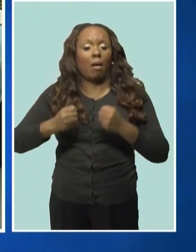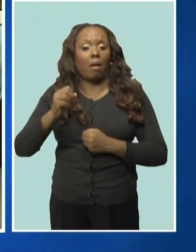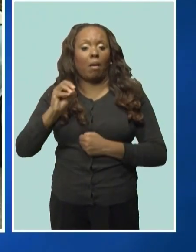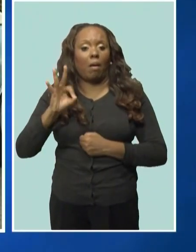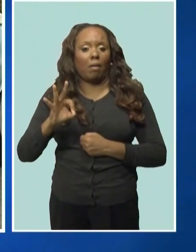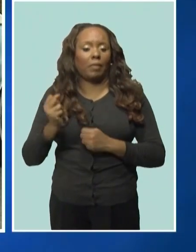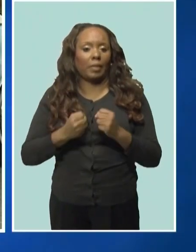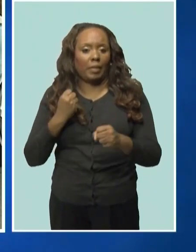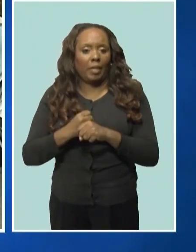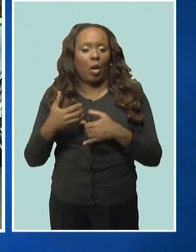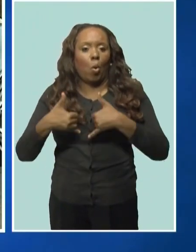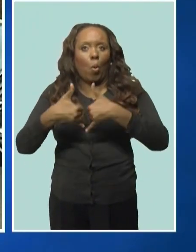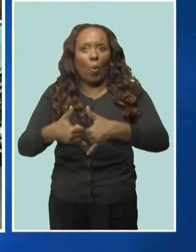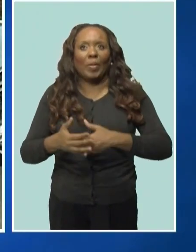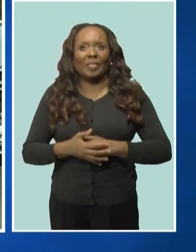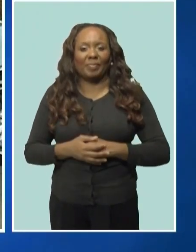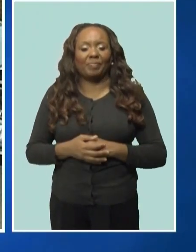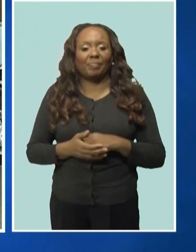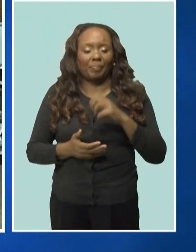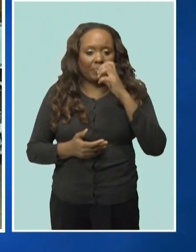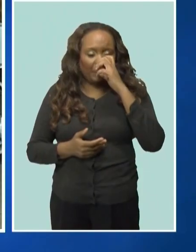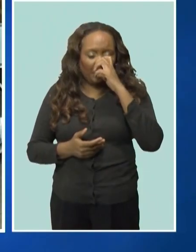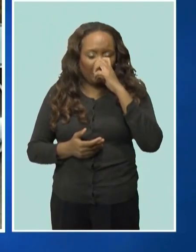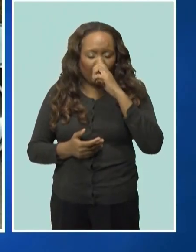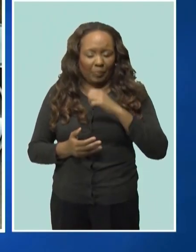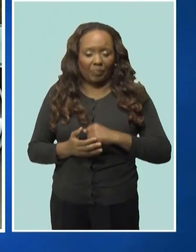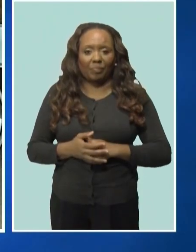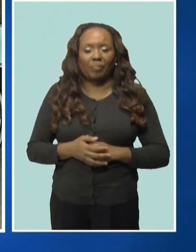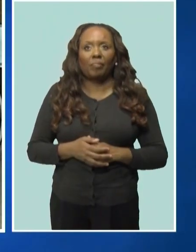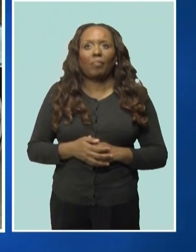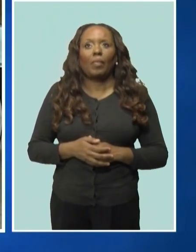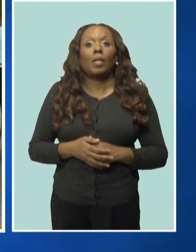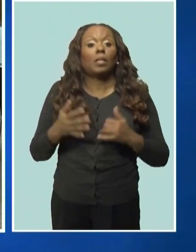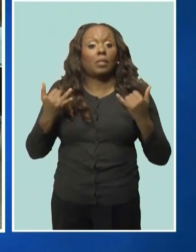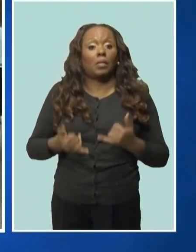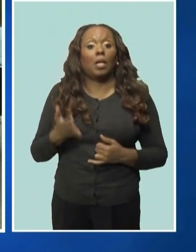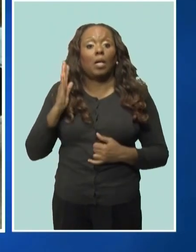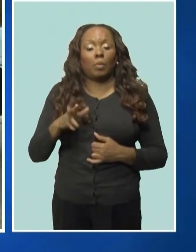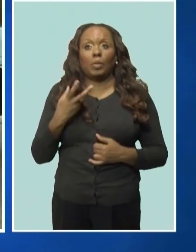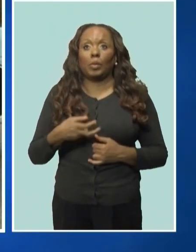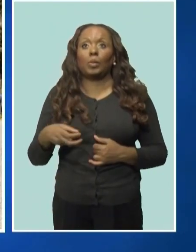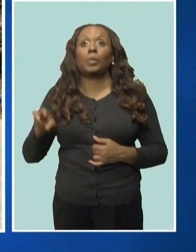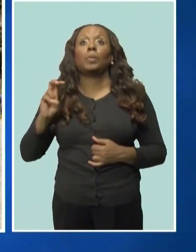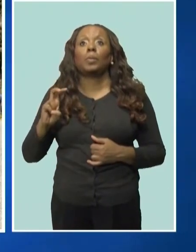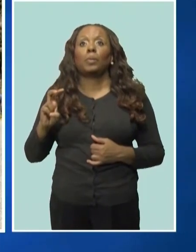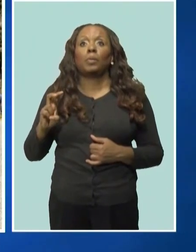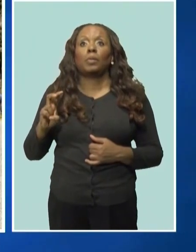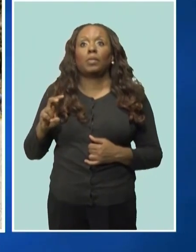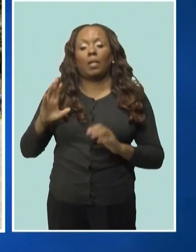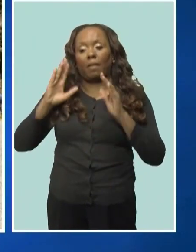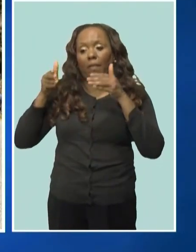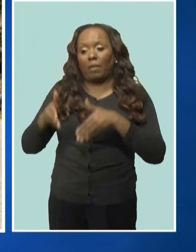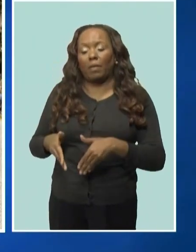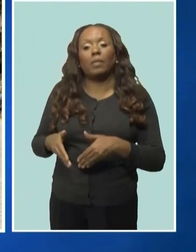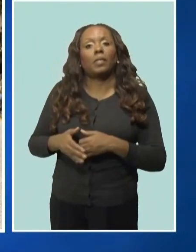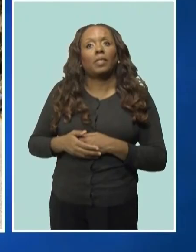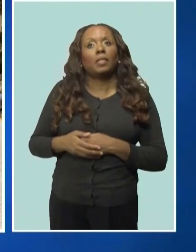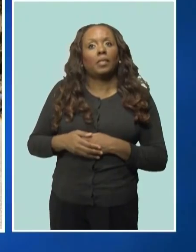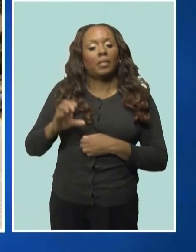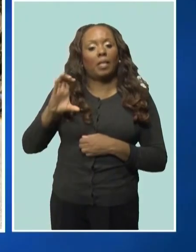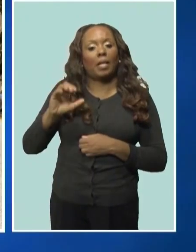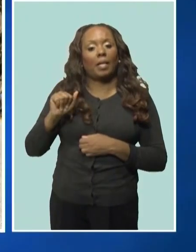The Kansas City plant, where the vehicles are made, will switch production to the Volt and to the Cadillac